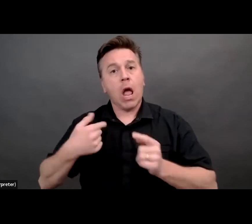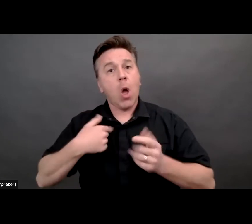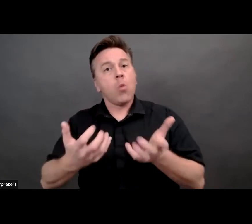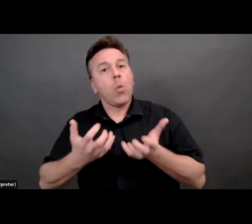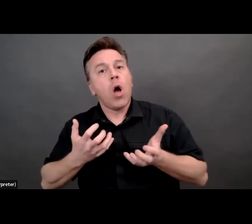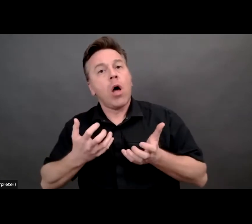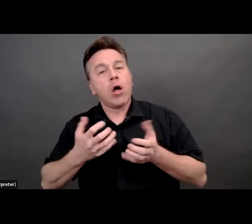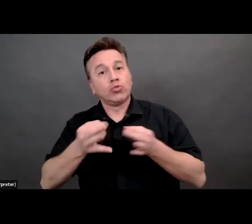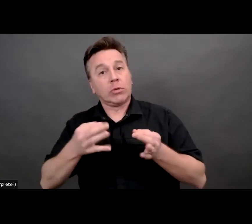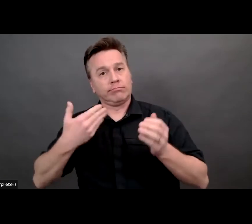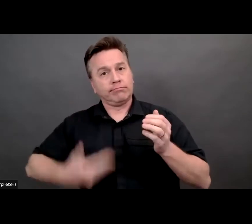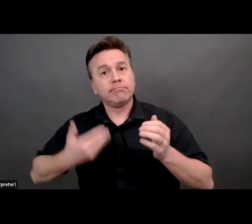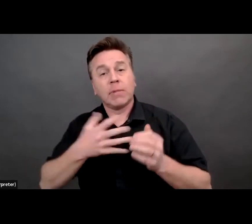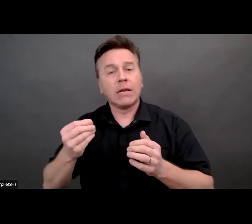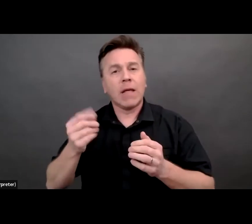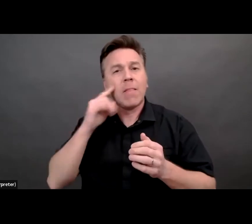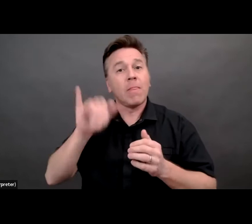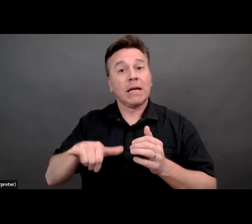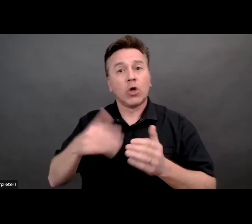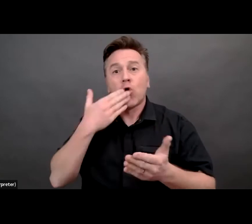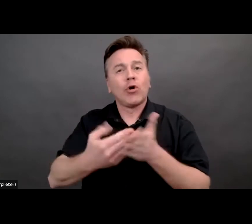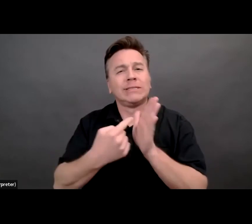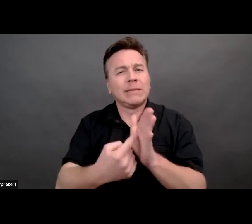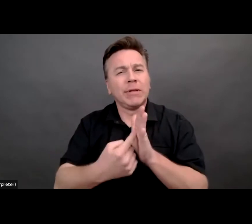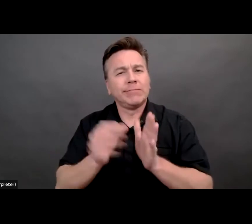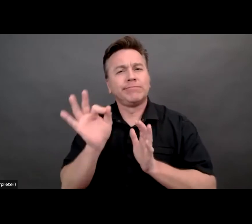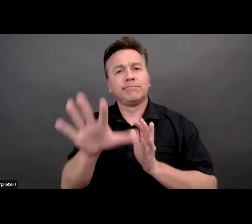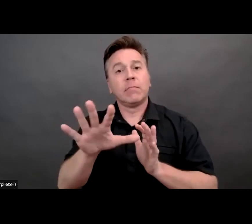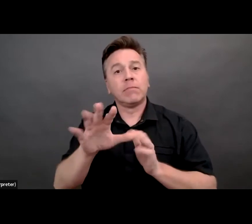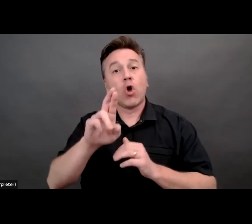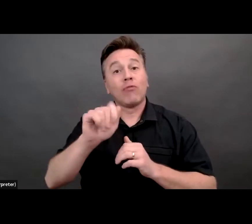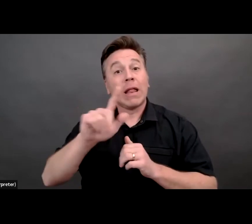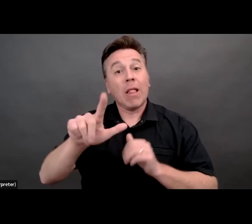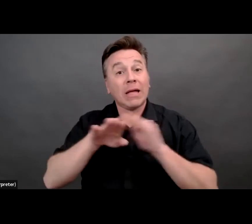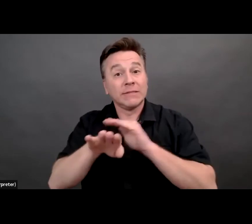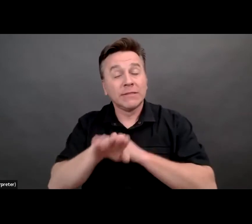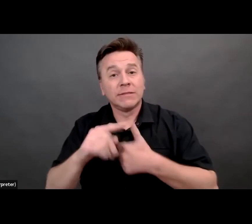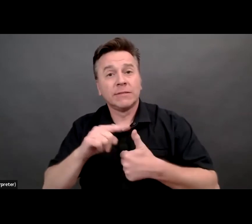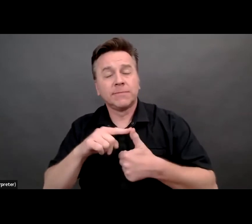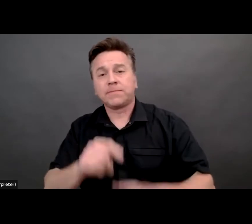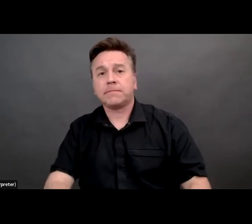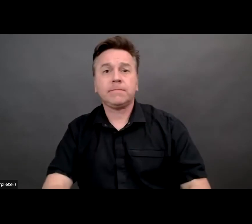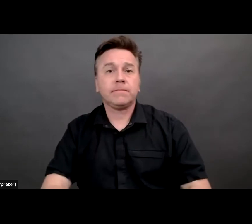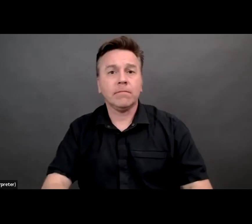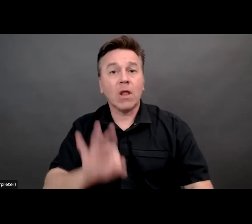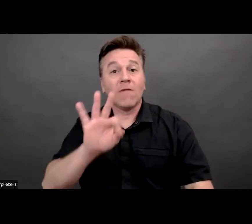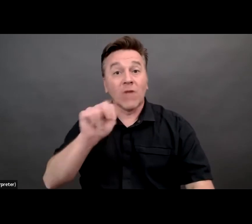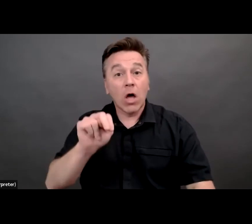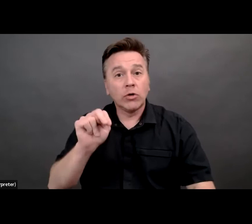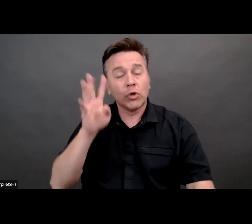wanted. And I just think that this is a good example of radical access and a fun,